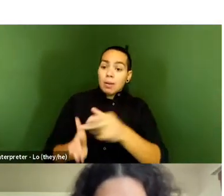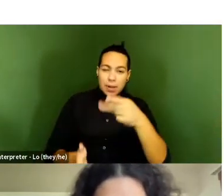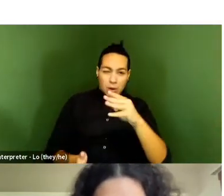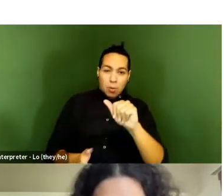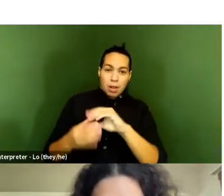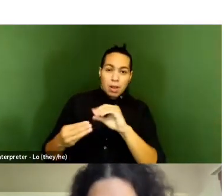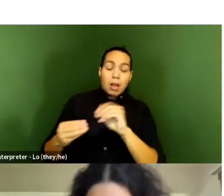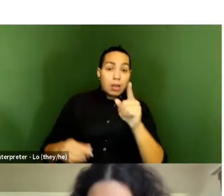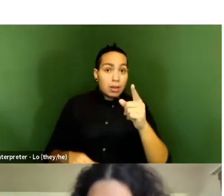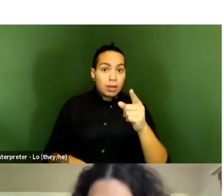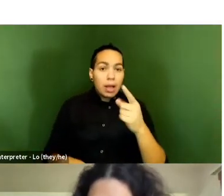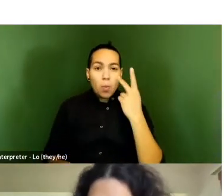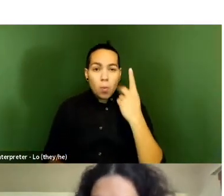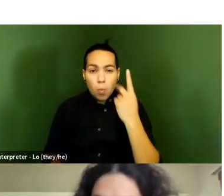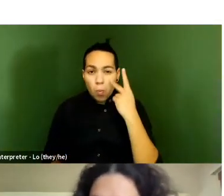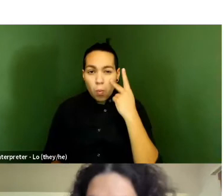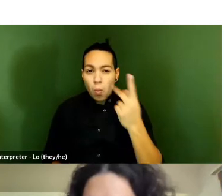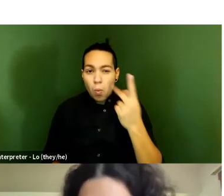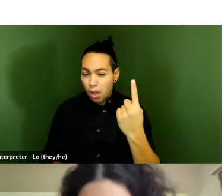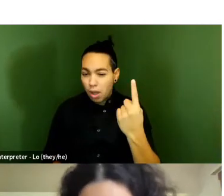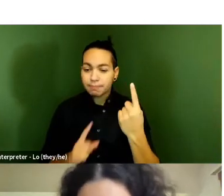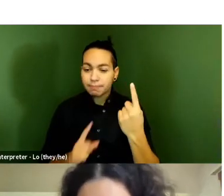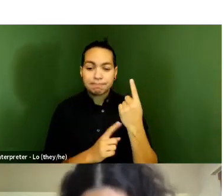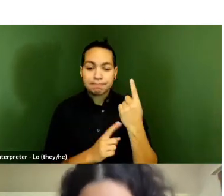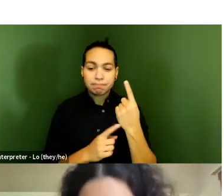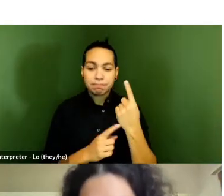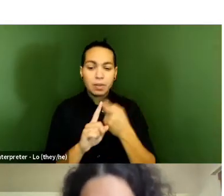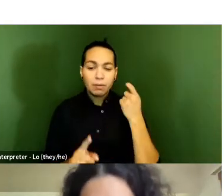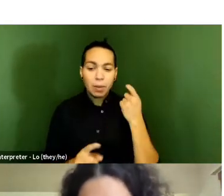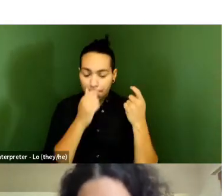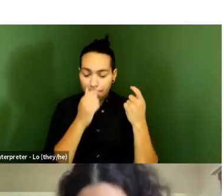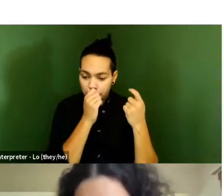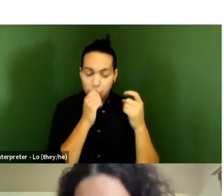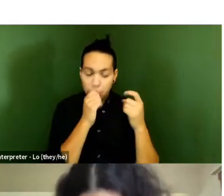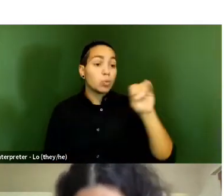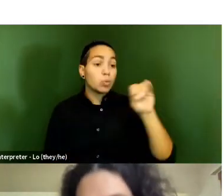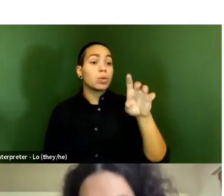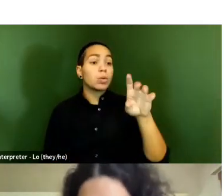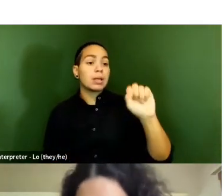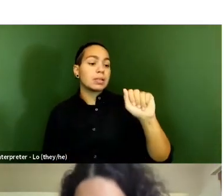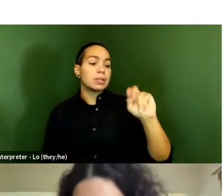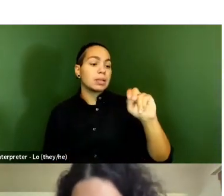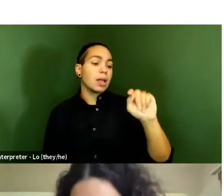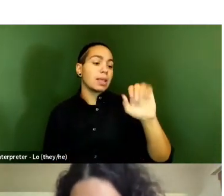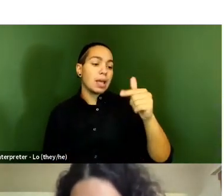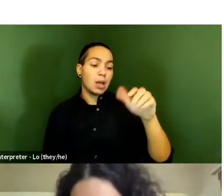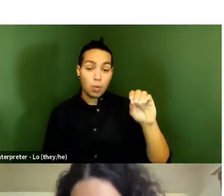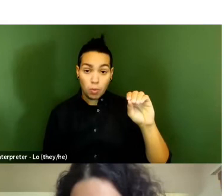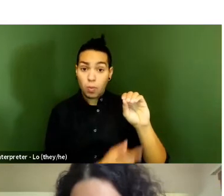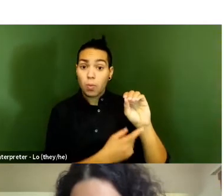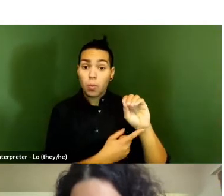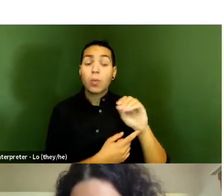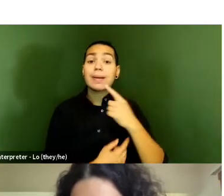was somebody. Oh, here we go. Yes, from Julia Santiago. They said, you mentioned